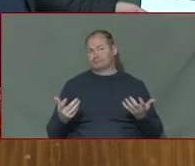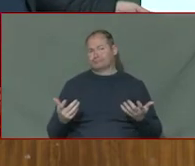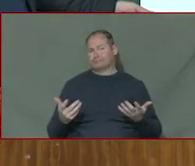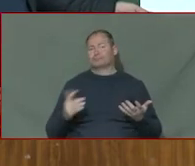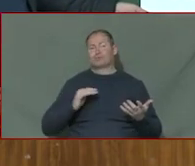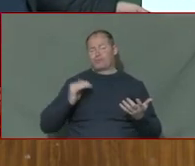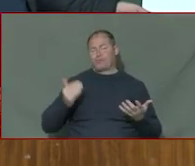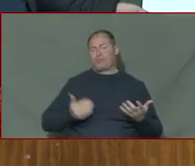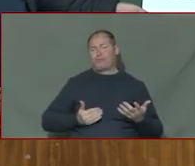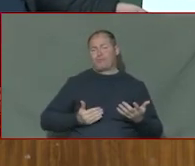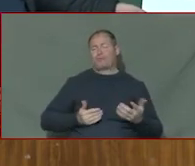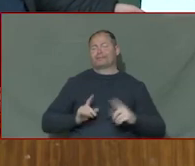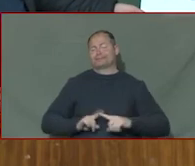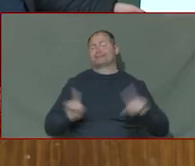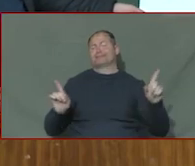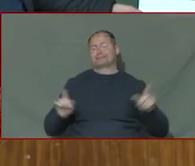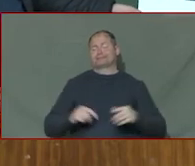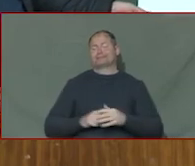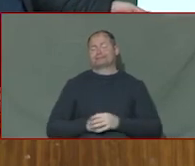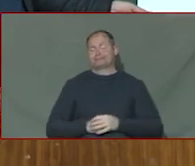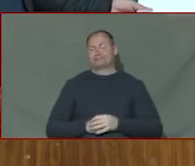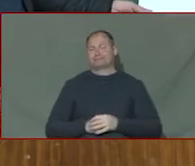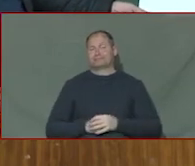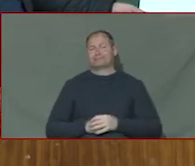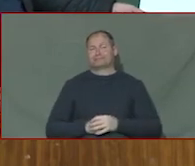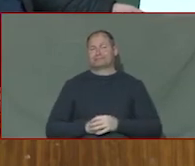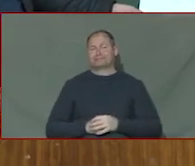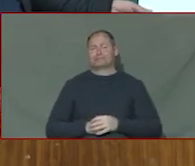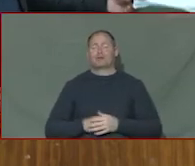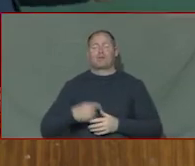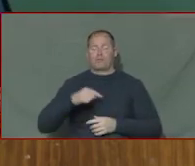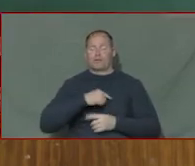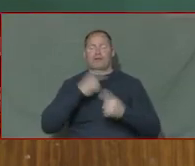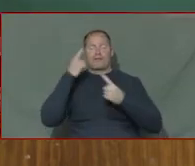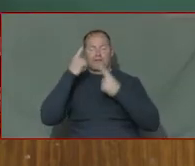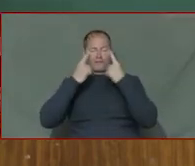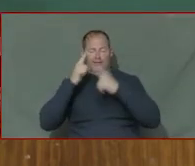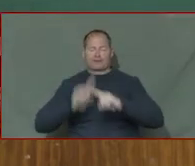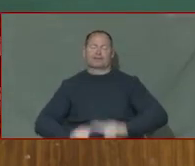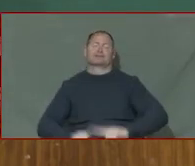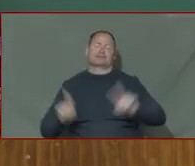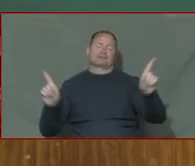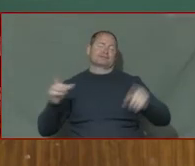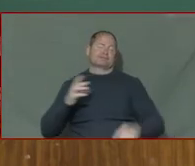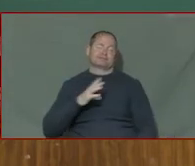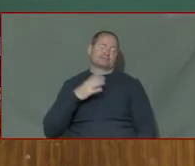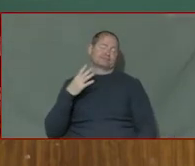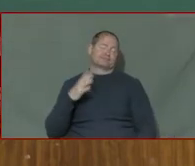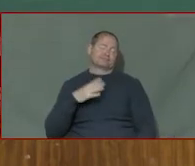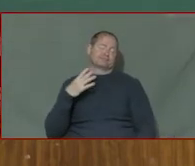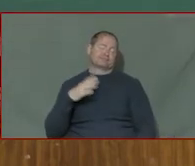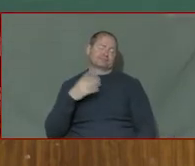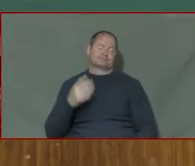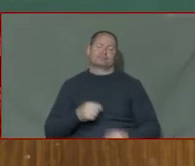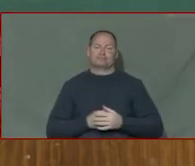Venus and we are from Mars, okay. We just think differently. Okay, let's quickly have a look